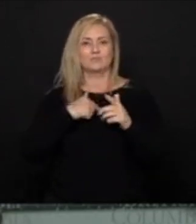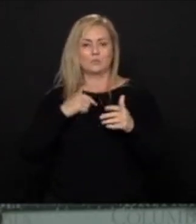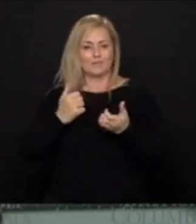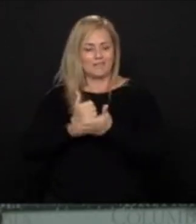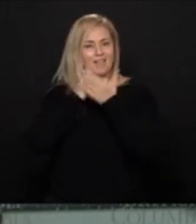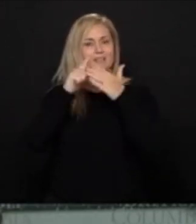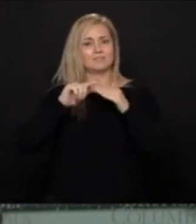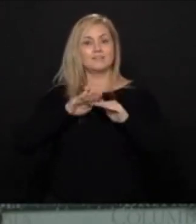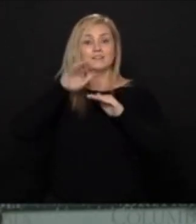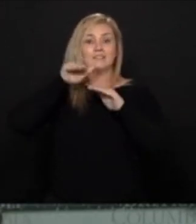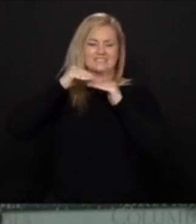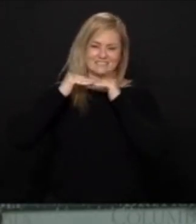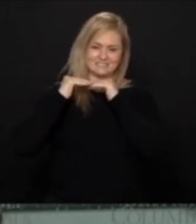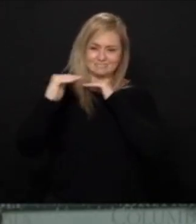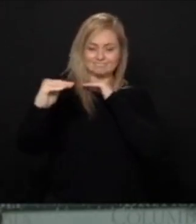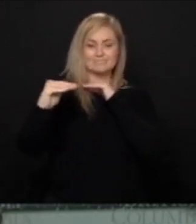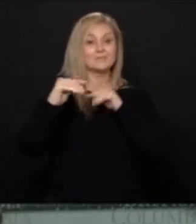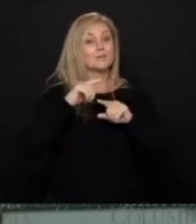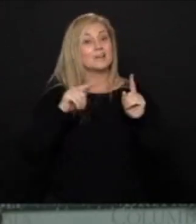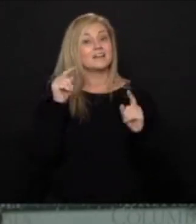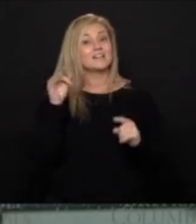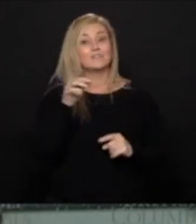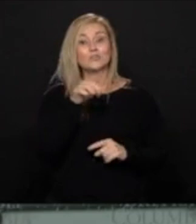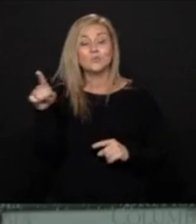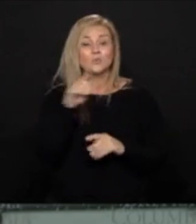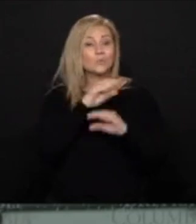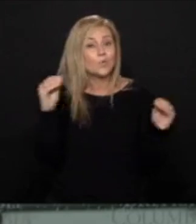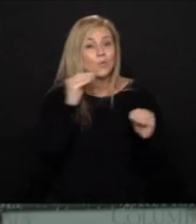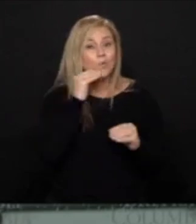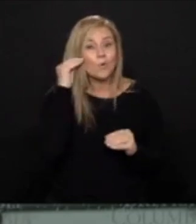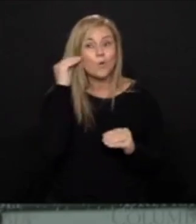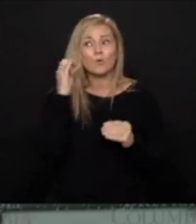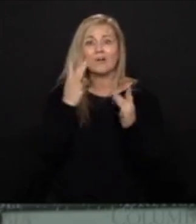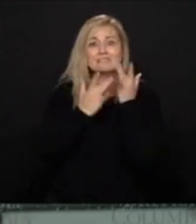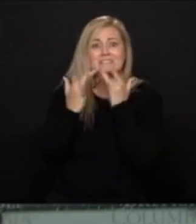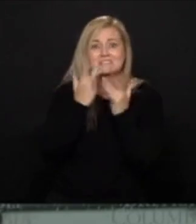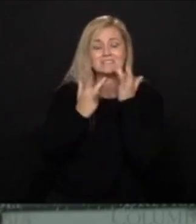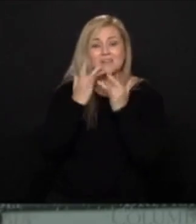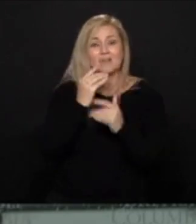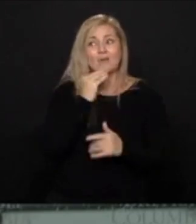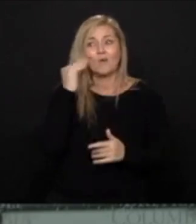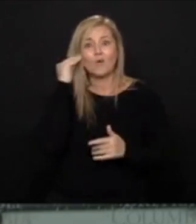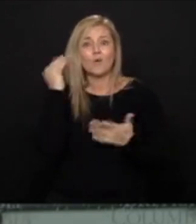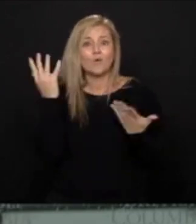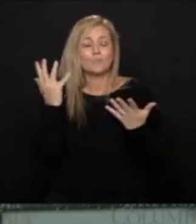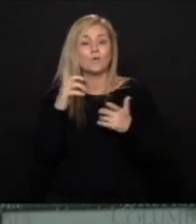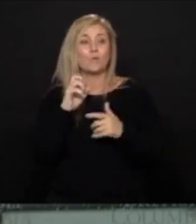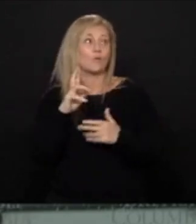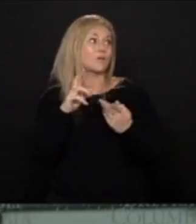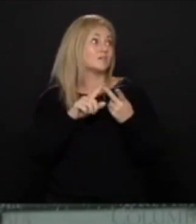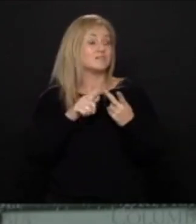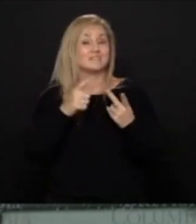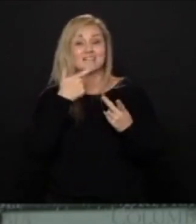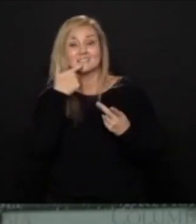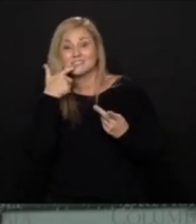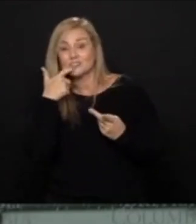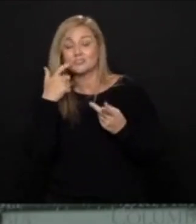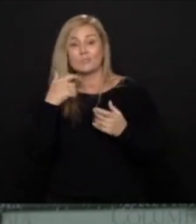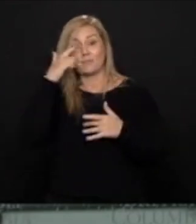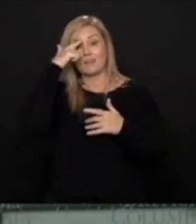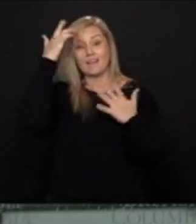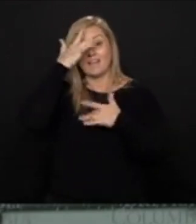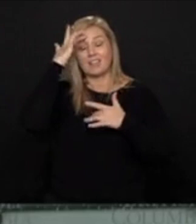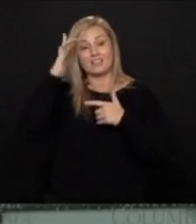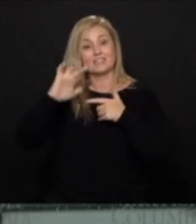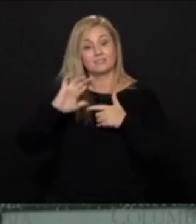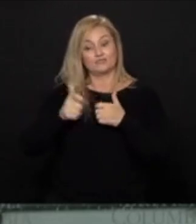flatten the curve. But when you are homeless or precariously housed, or if you're dealing with an addiction or a serious